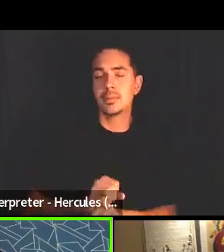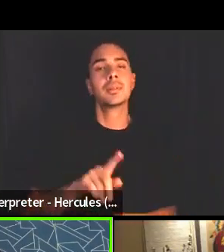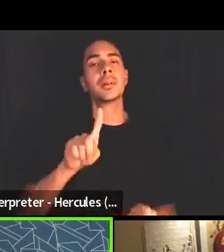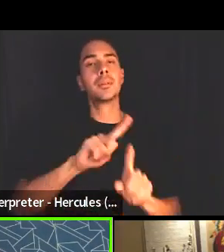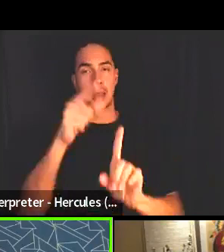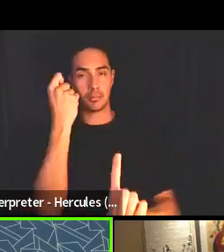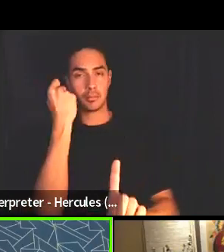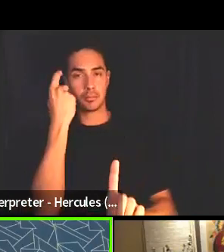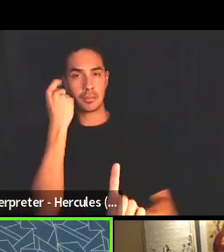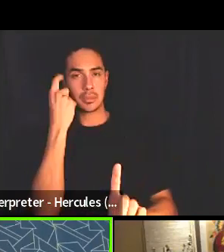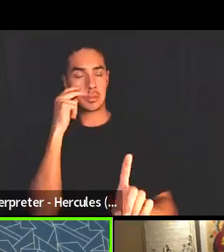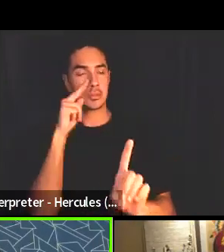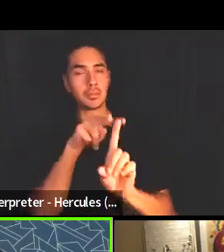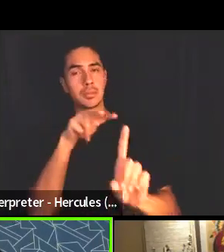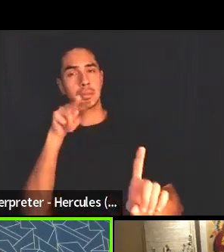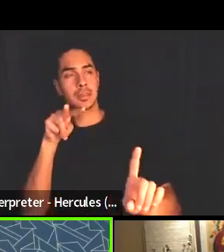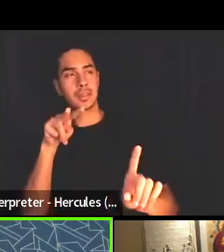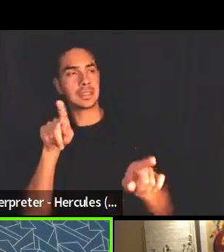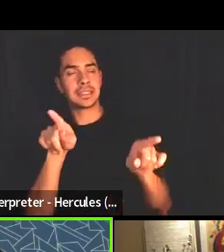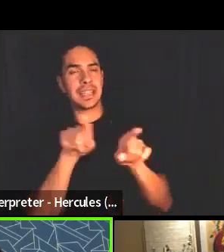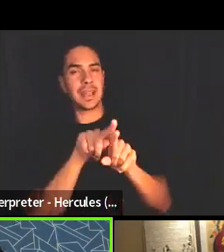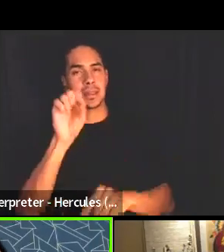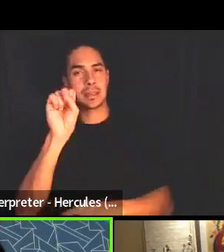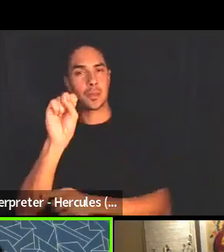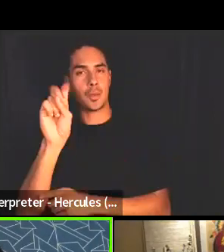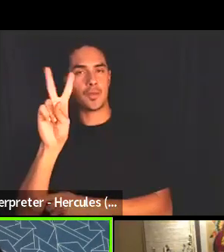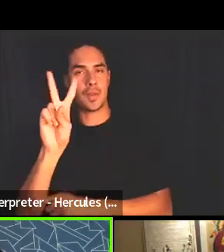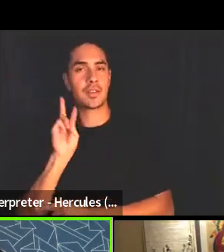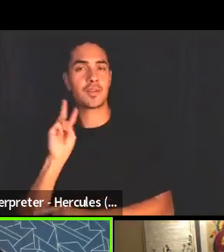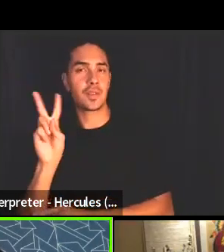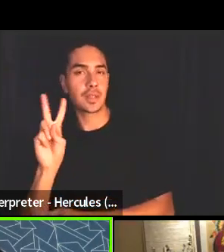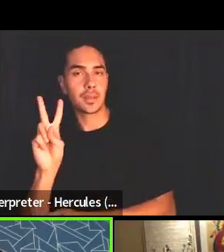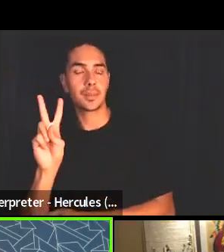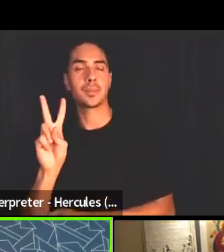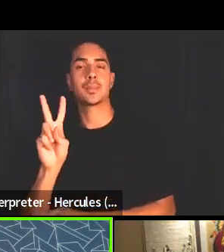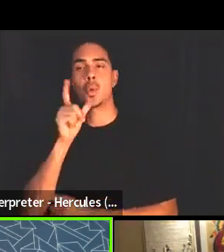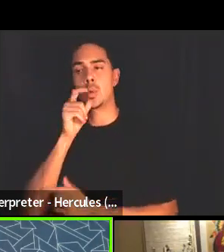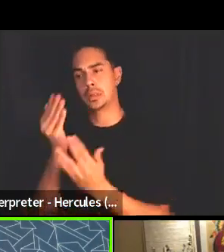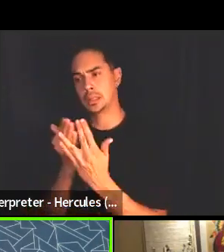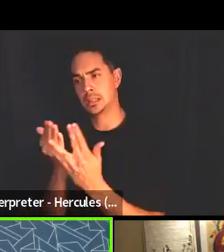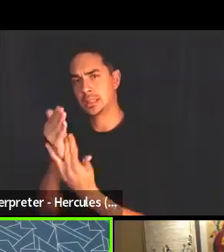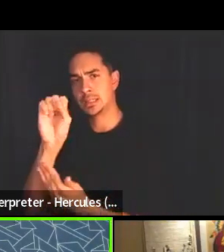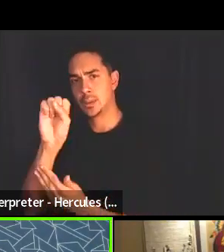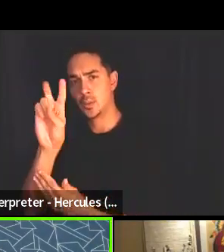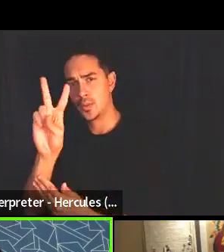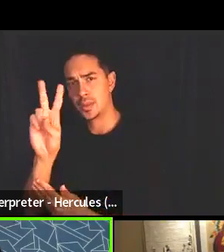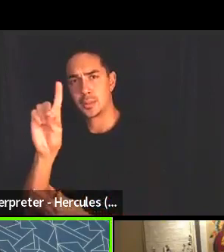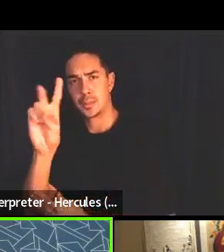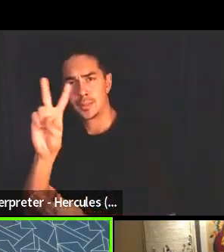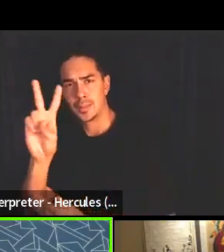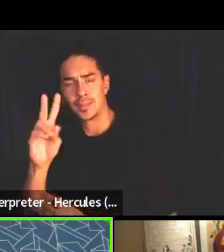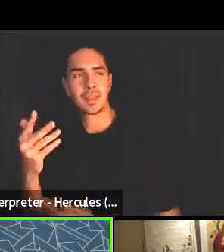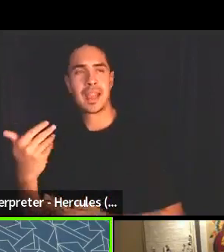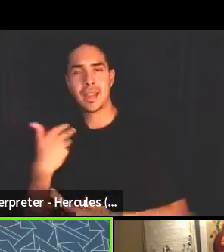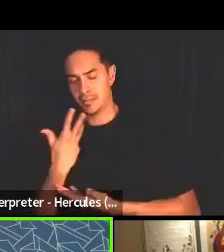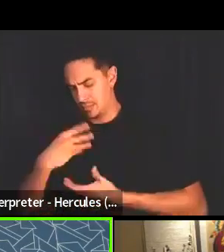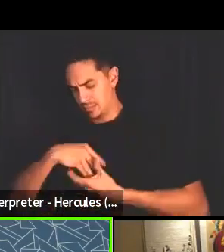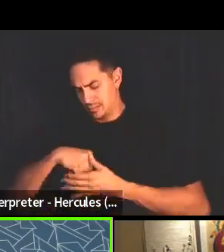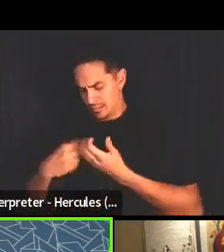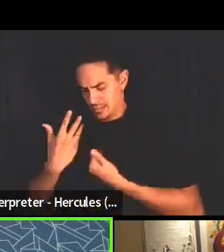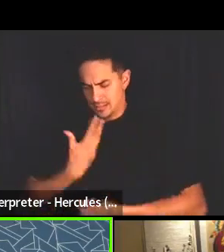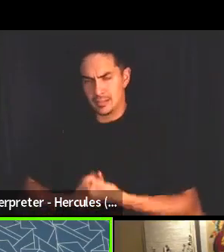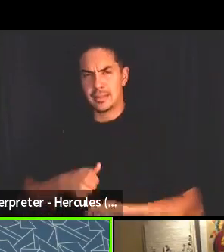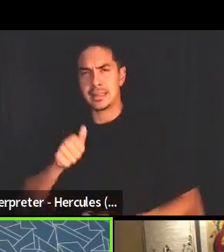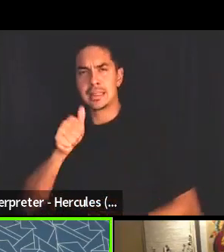about for victims of sexual violence, they carry all the shame. They carry secrets. They carry, like,